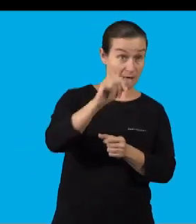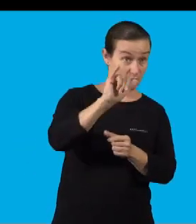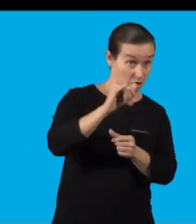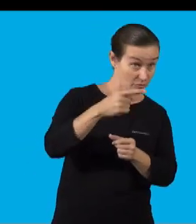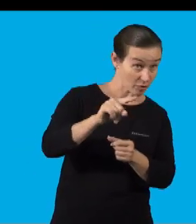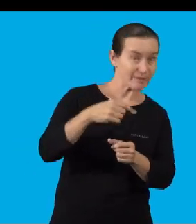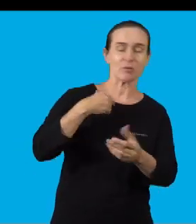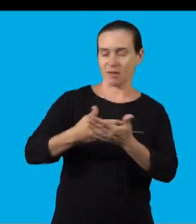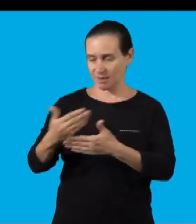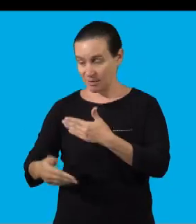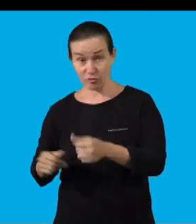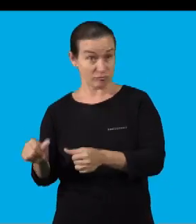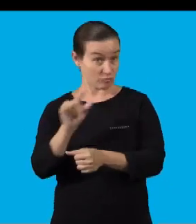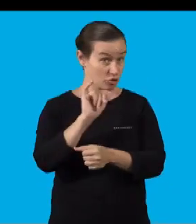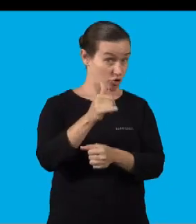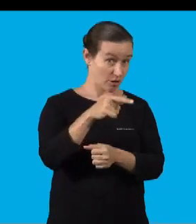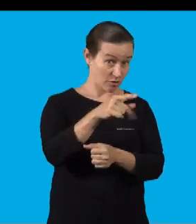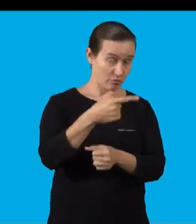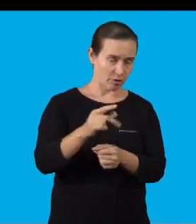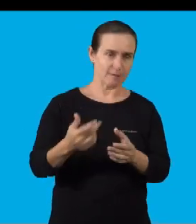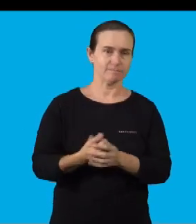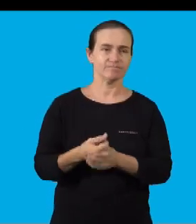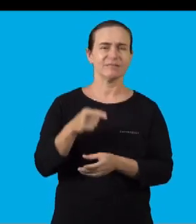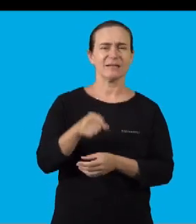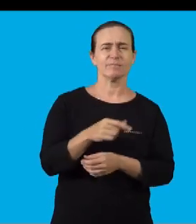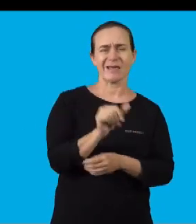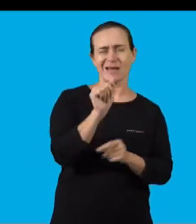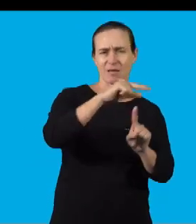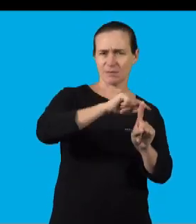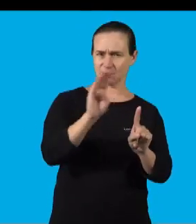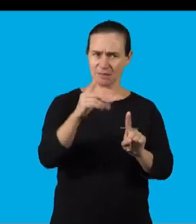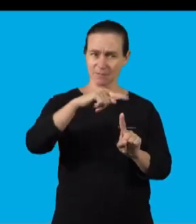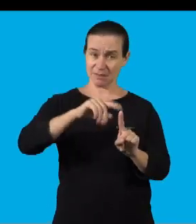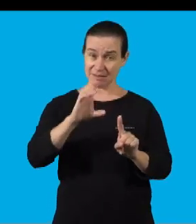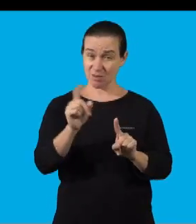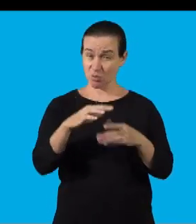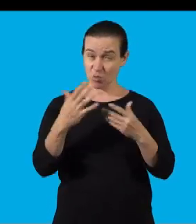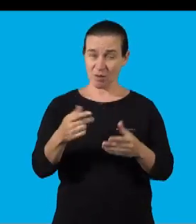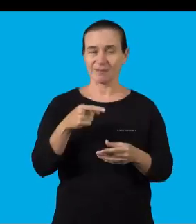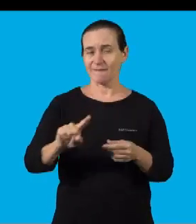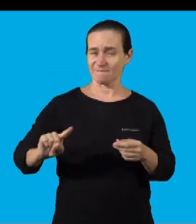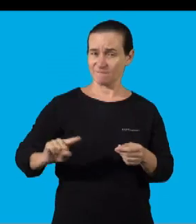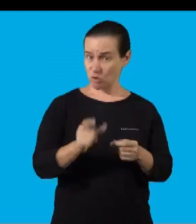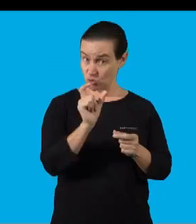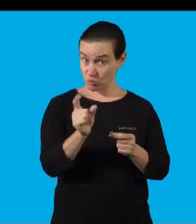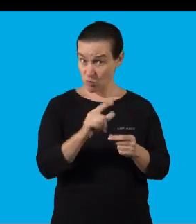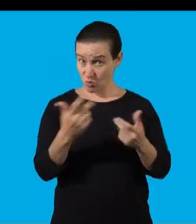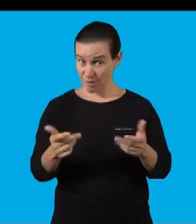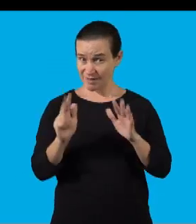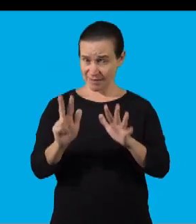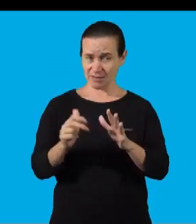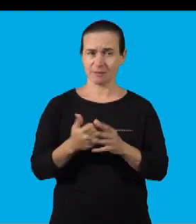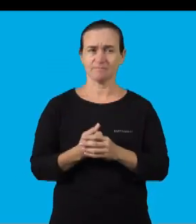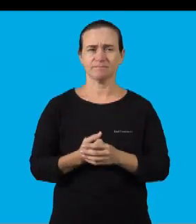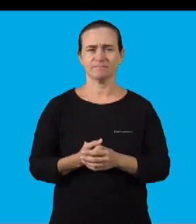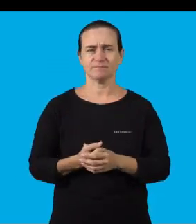to see if you're moving in the right direction. Then we have a plus b plus c, that is equals to the first term, which in